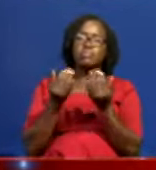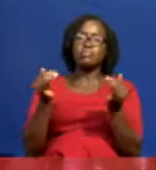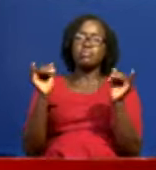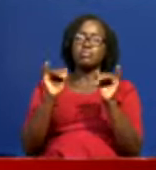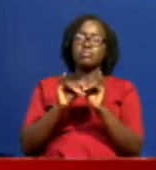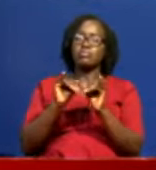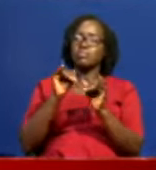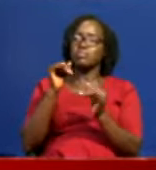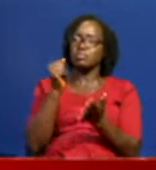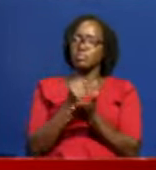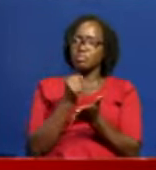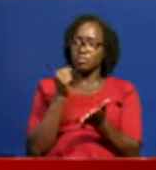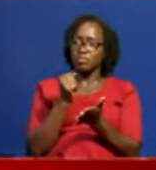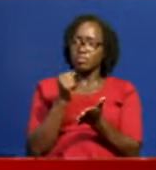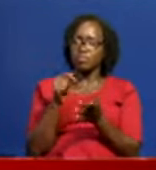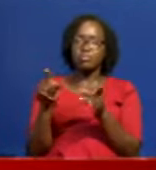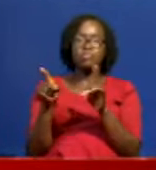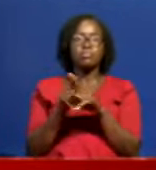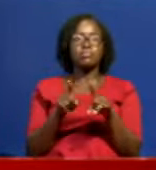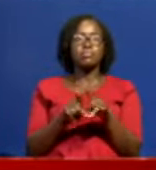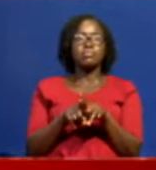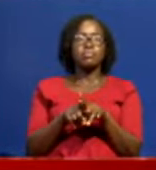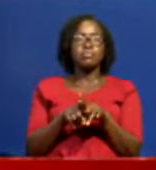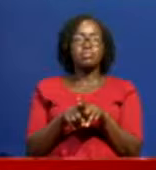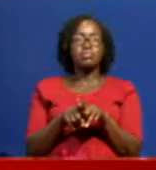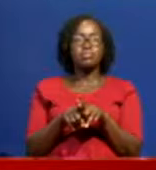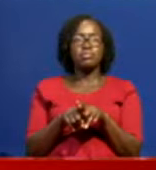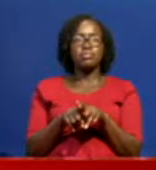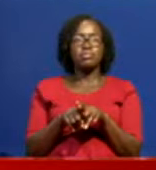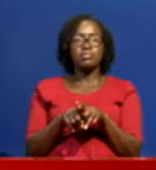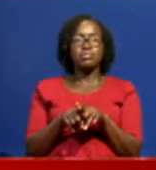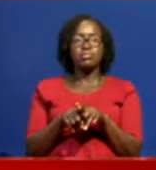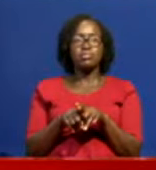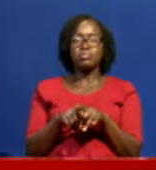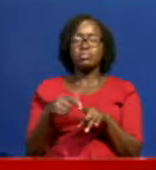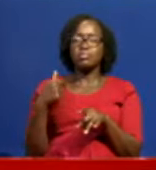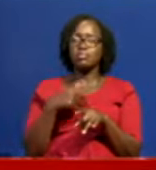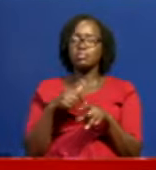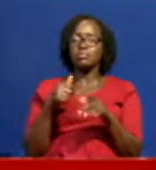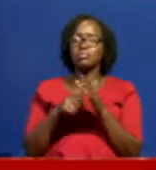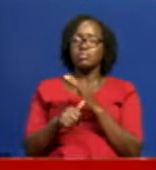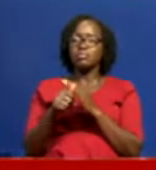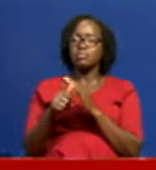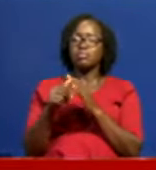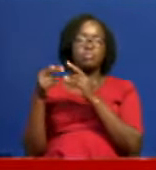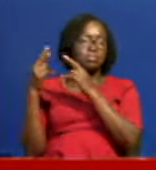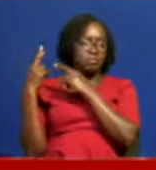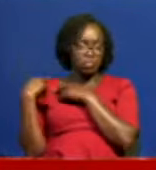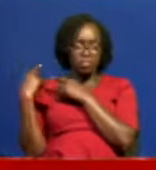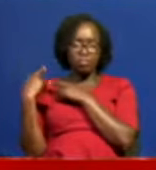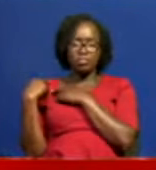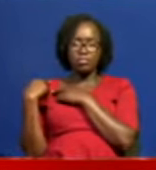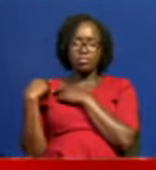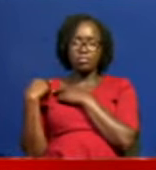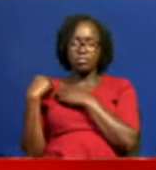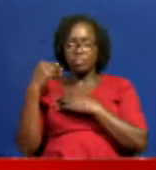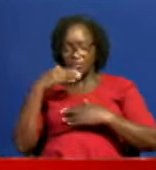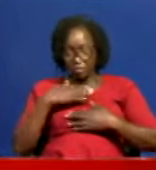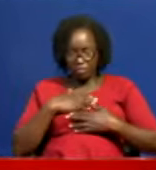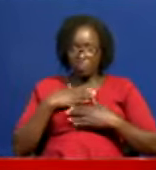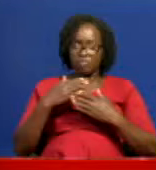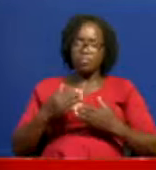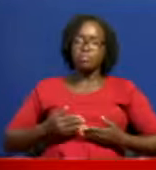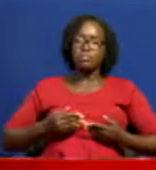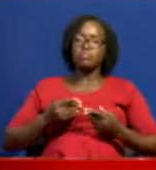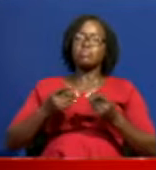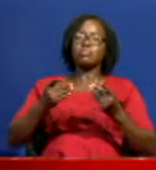offices. Accordingly, we are under solemn obligation to dedicate